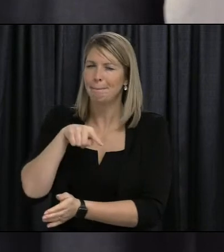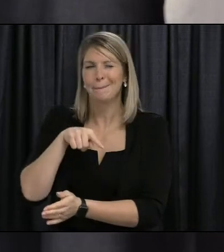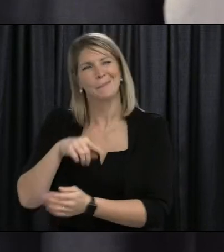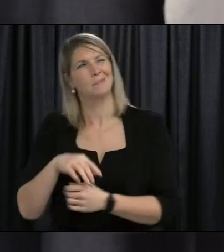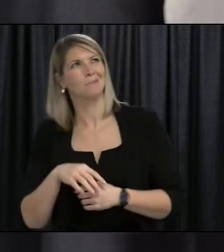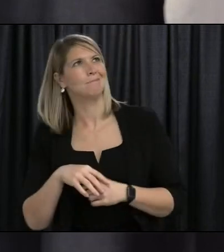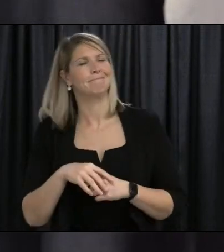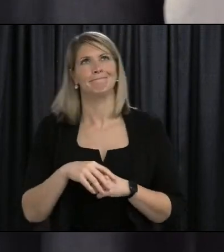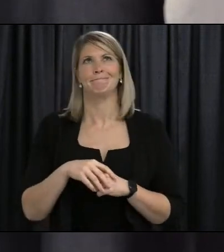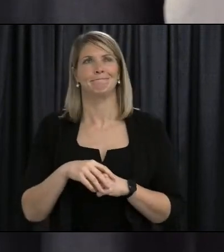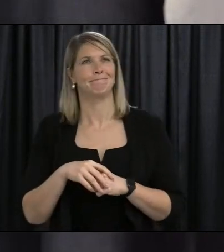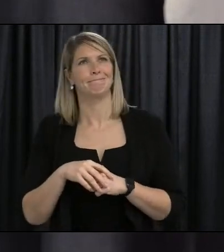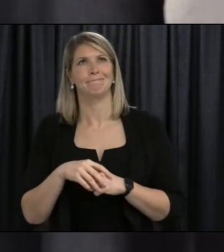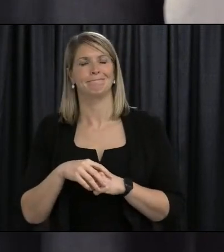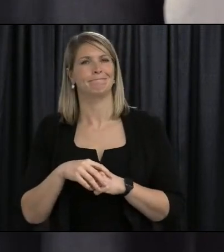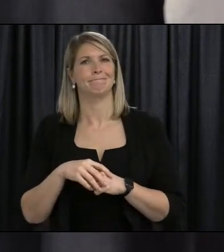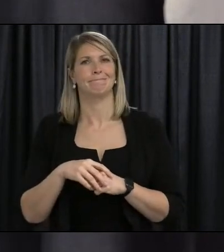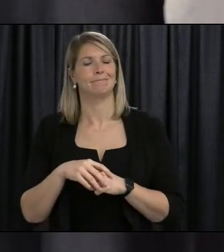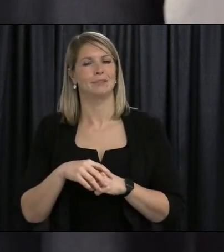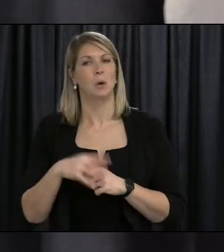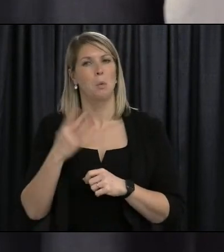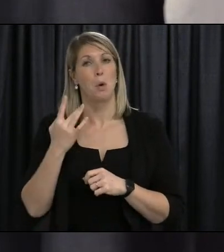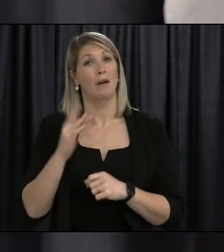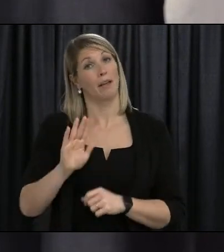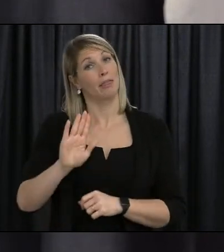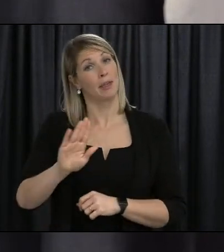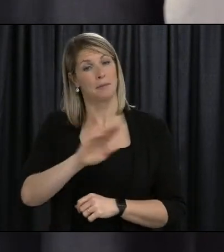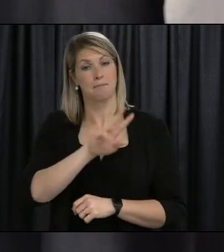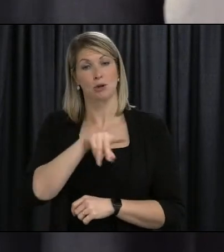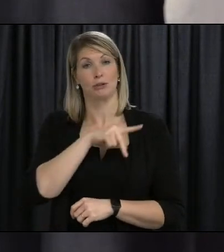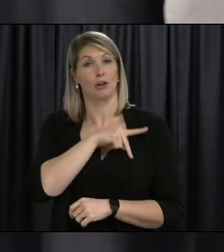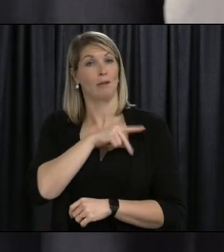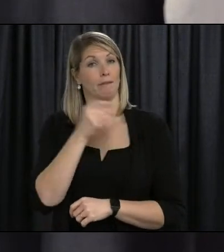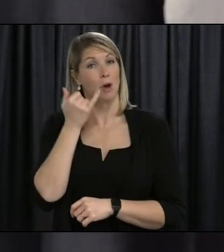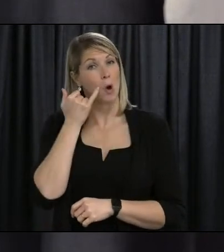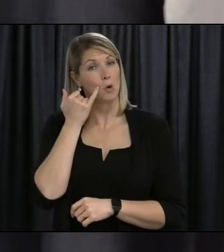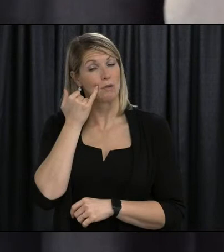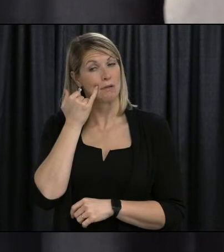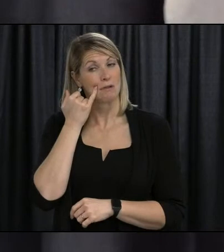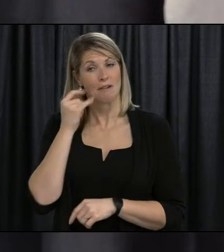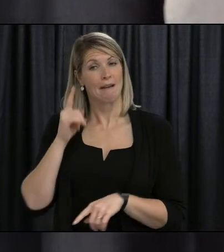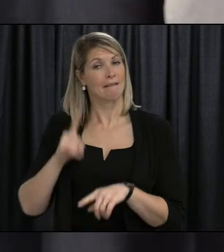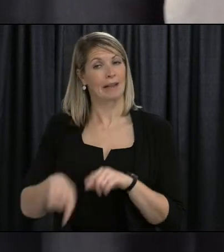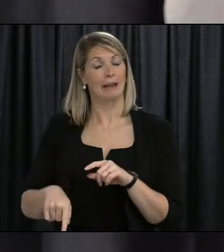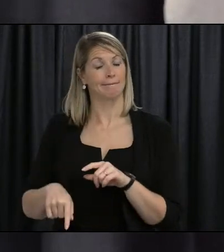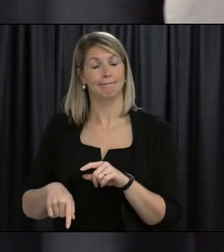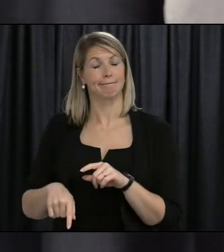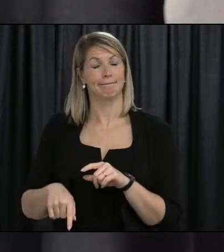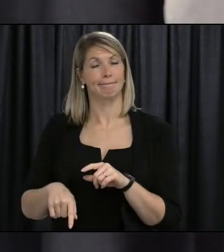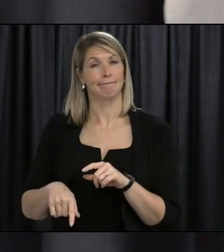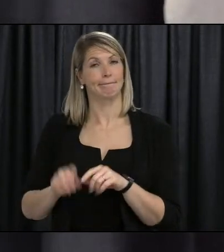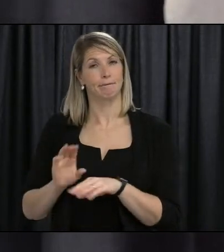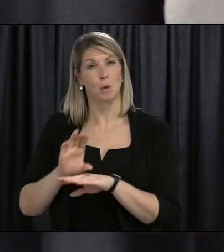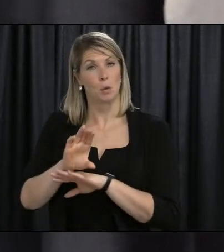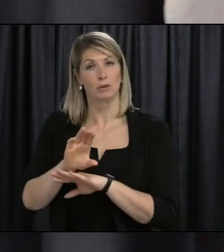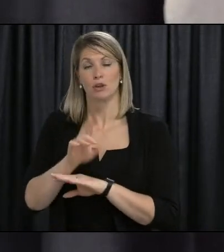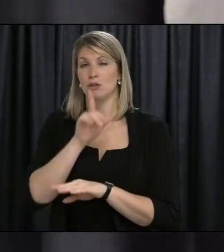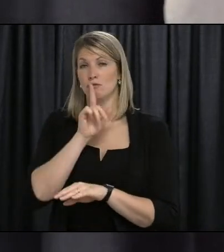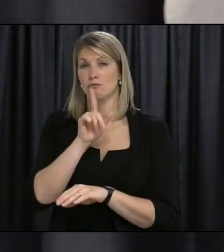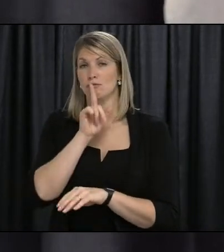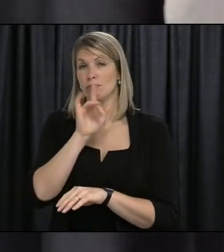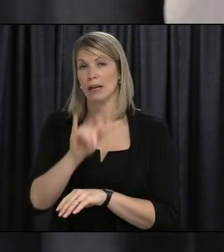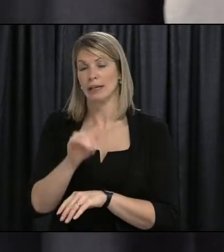that. A lot of personal phones in use and such, and really it comes down to a decision on the individual as